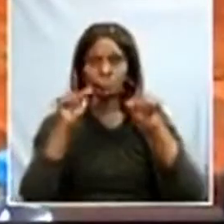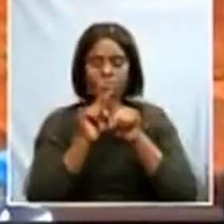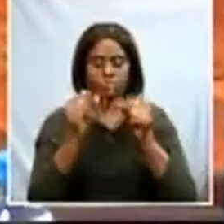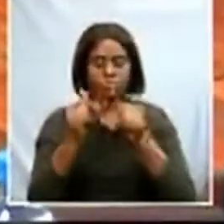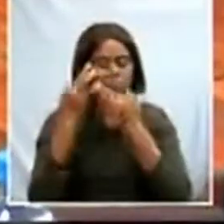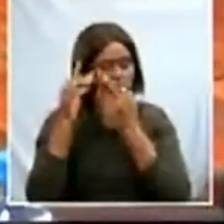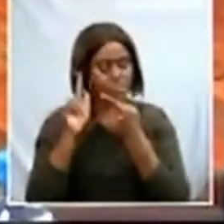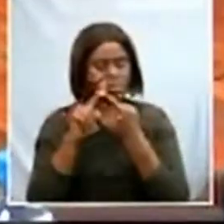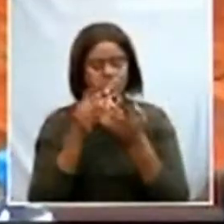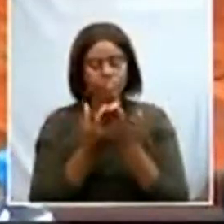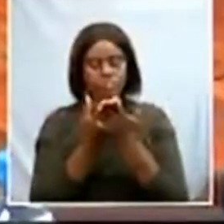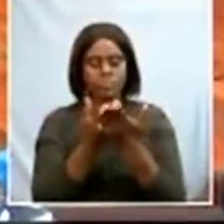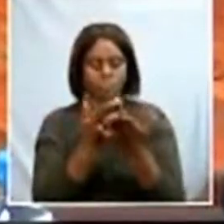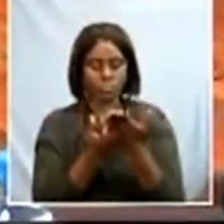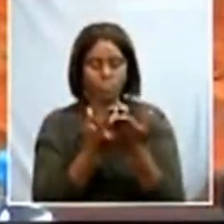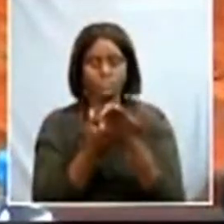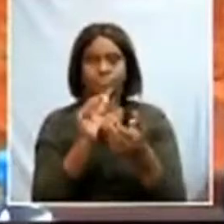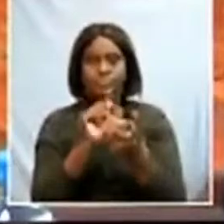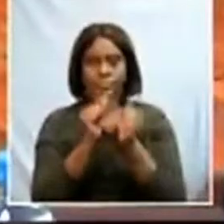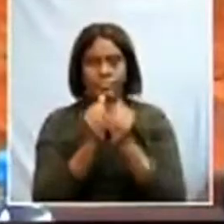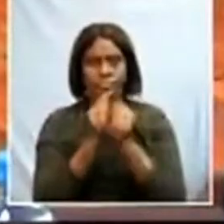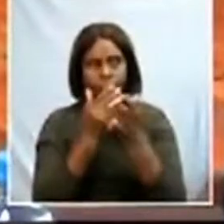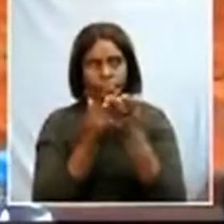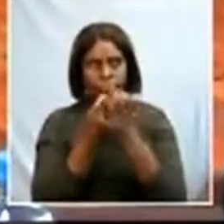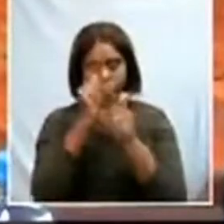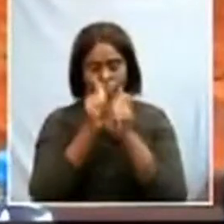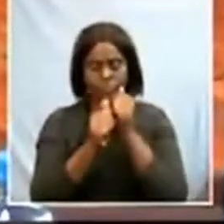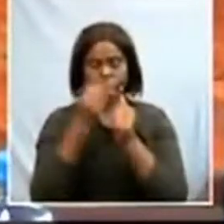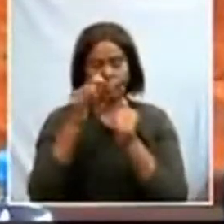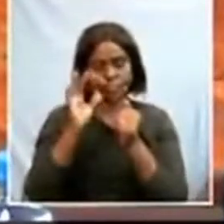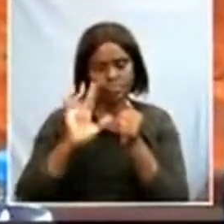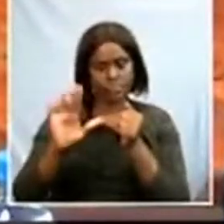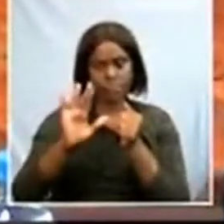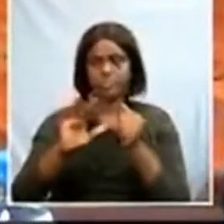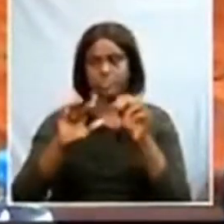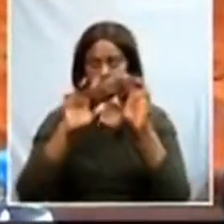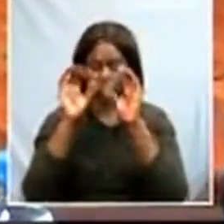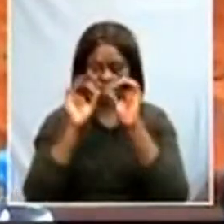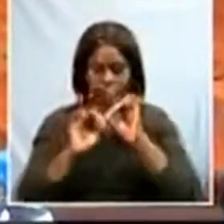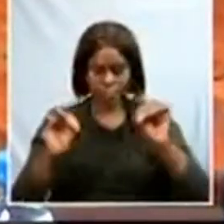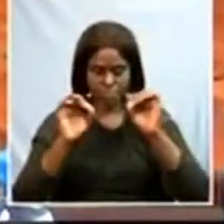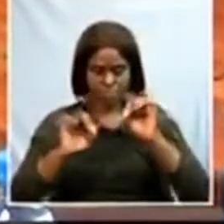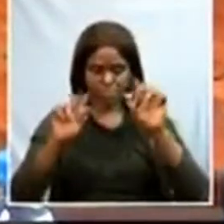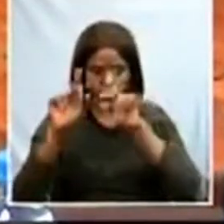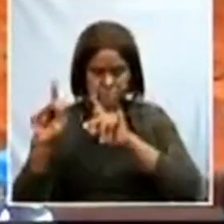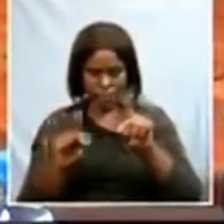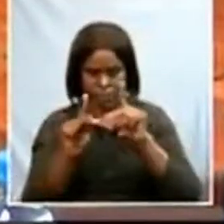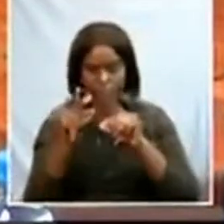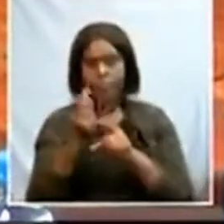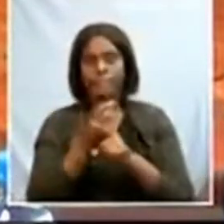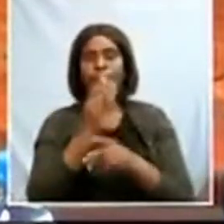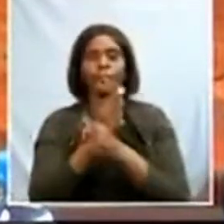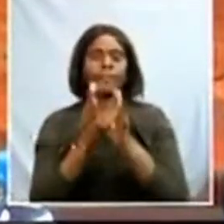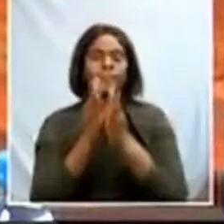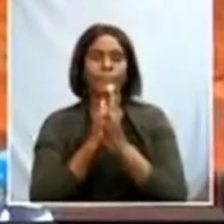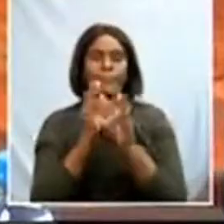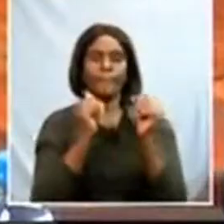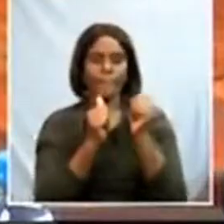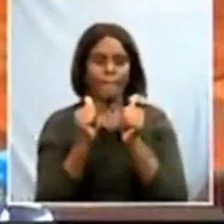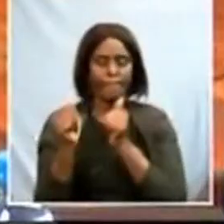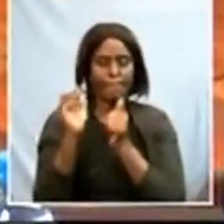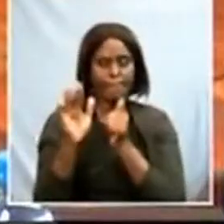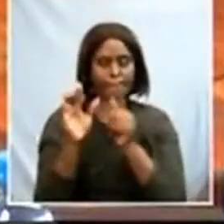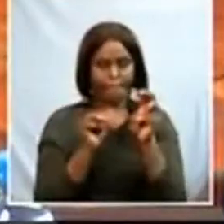to submit that the cause of query is due to the non-performance by the contractor. Action